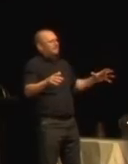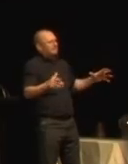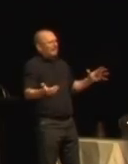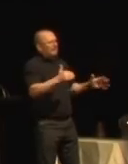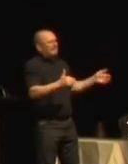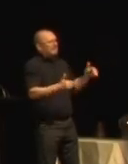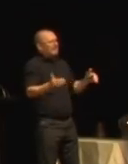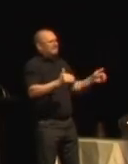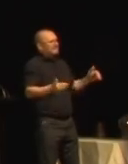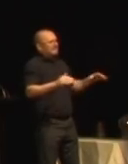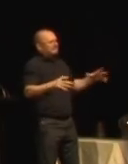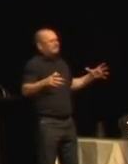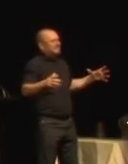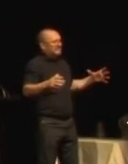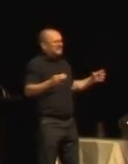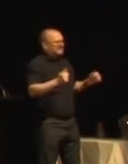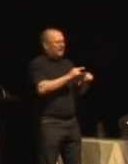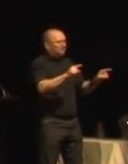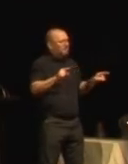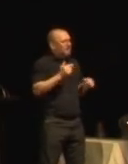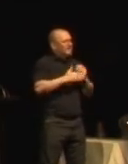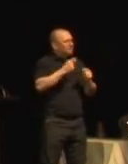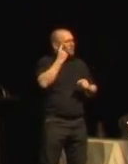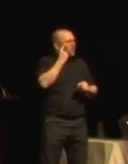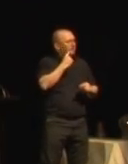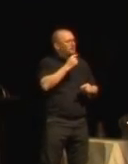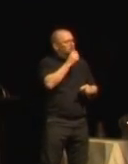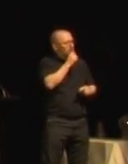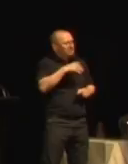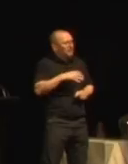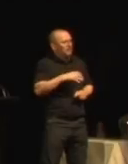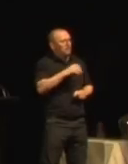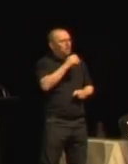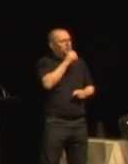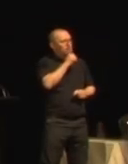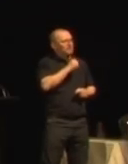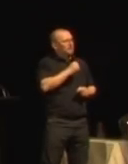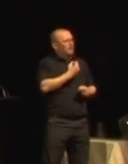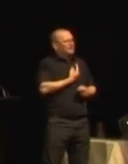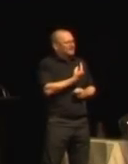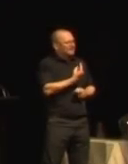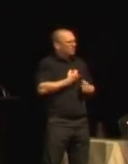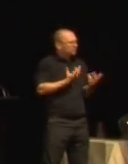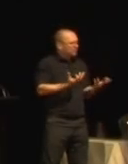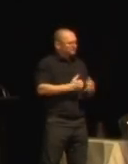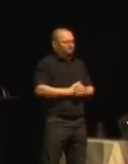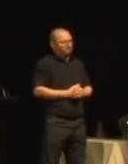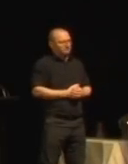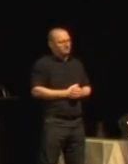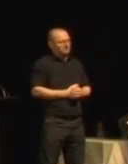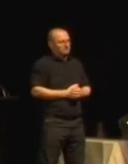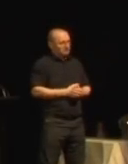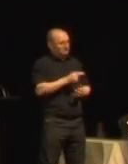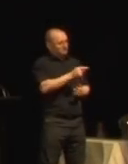to people who hadn't really thought about gender and gender identity and gender expression. It gave managers